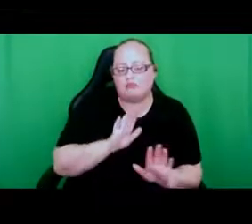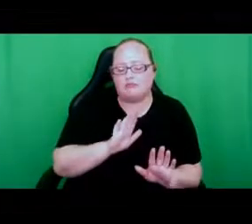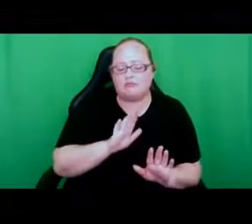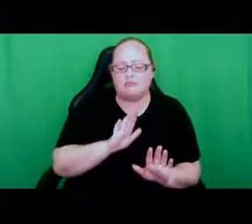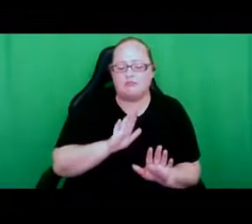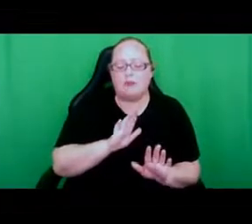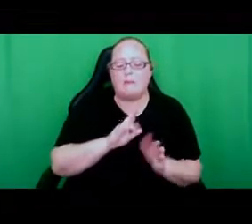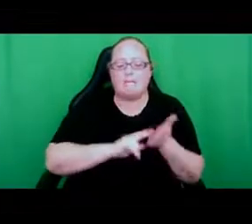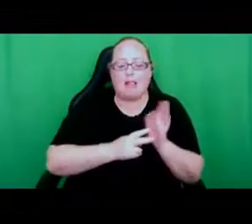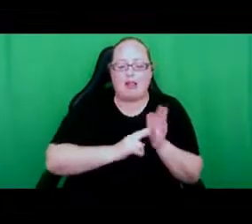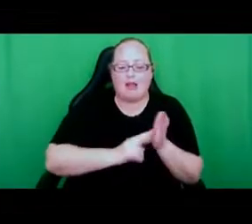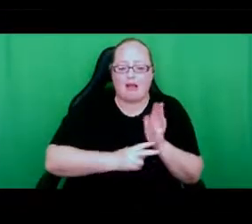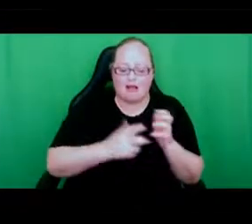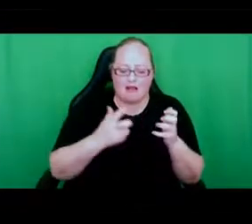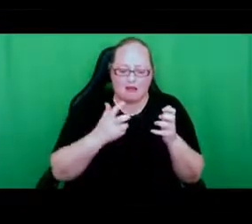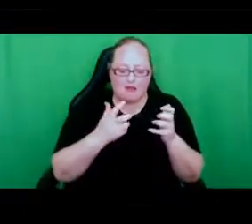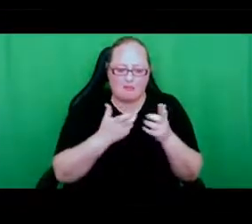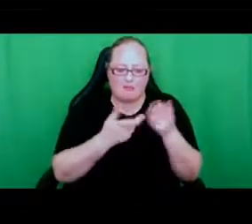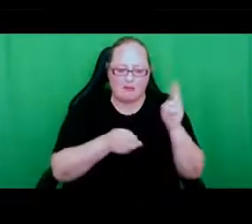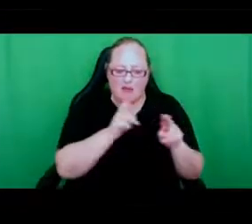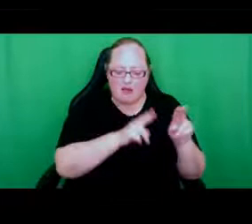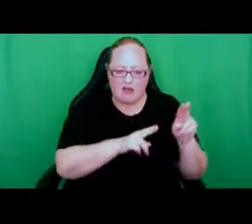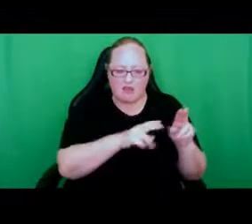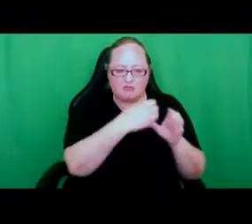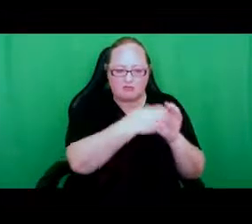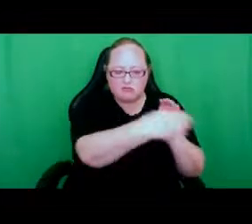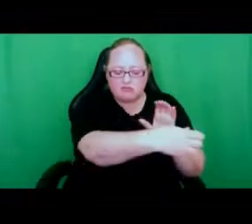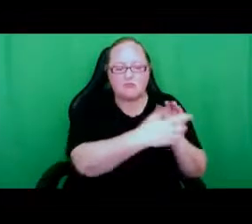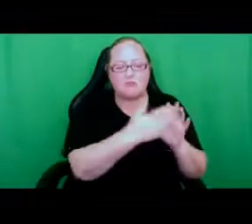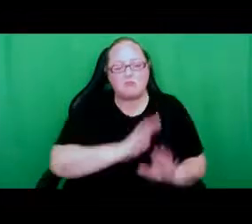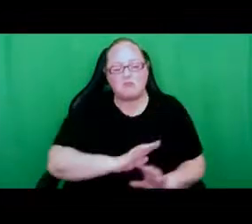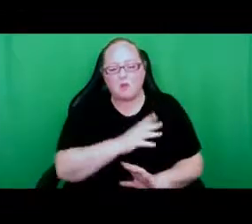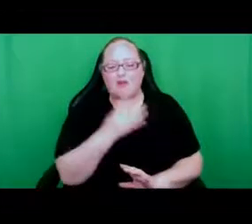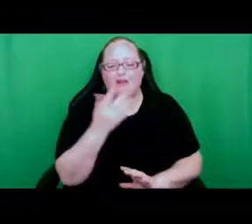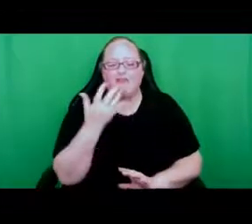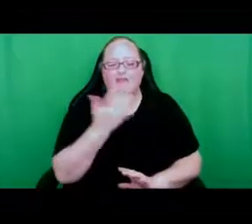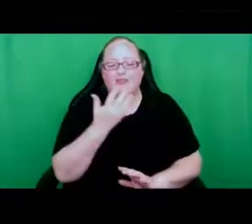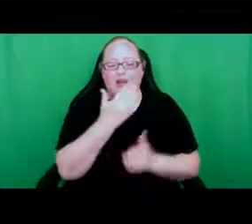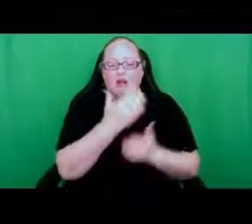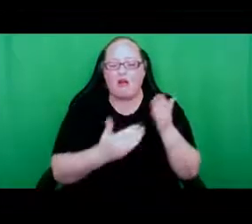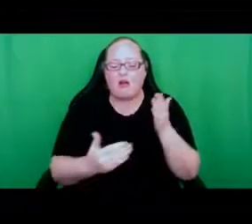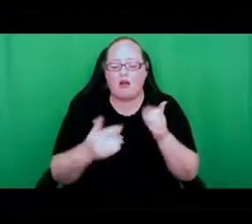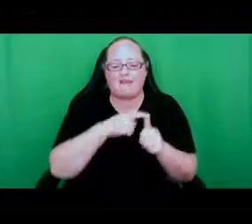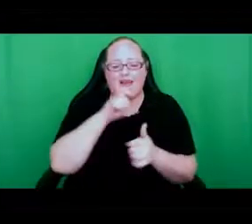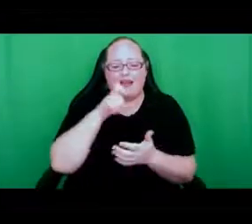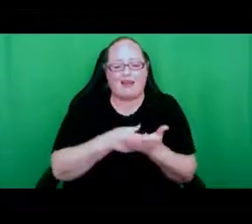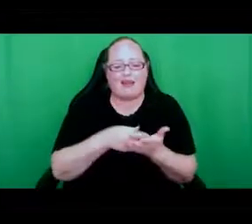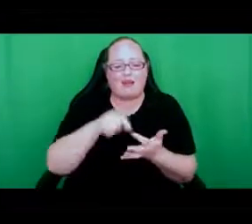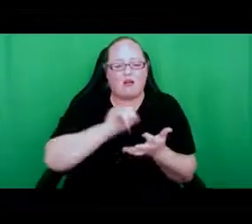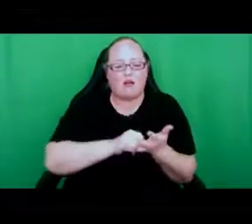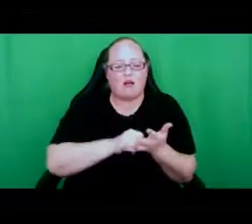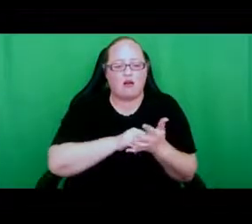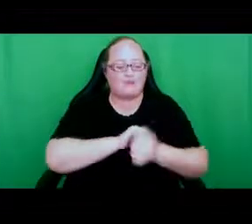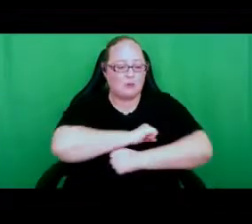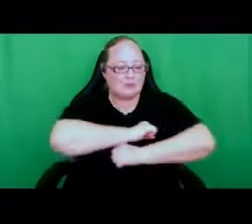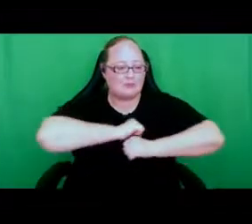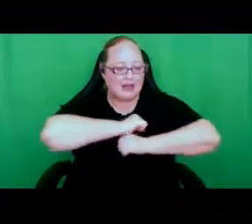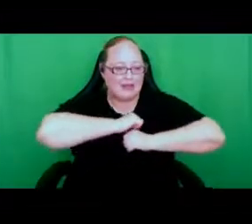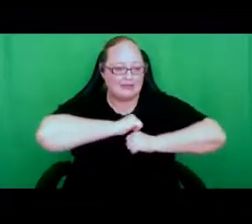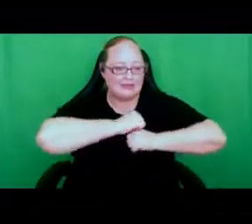to replace this land with about 15.5 acres of open space, which is all directly linked to the existing